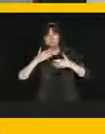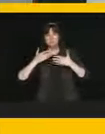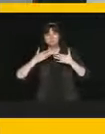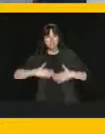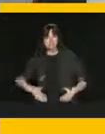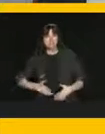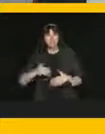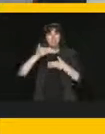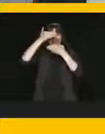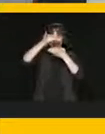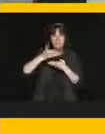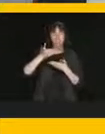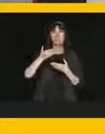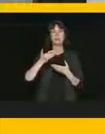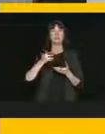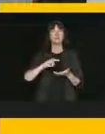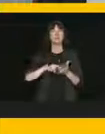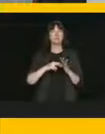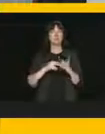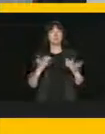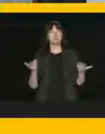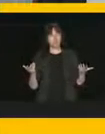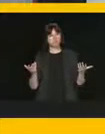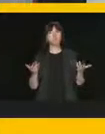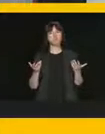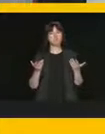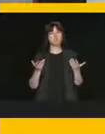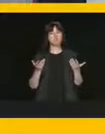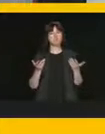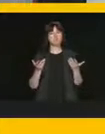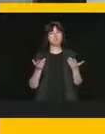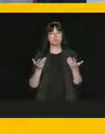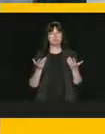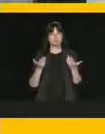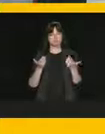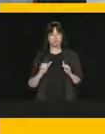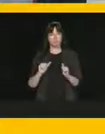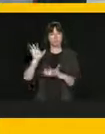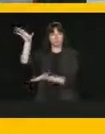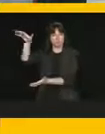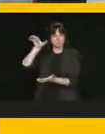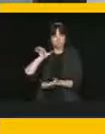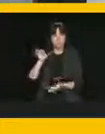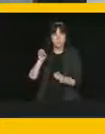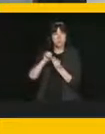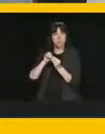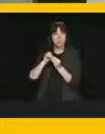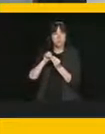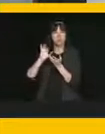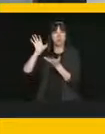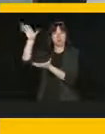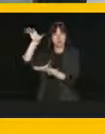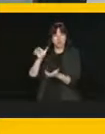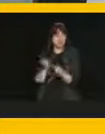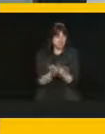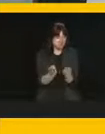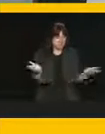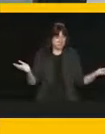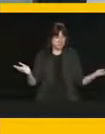and we intend to increase the rate at which we receive that equipment. And we also have